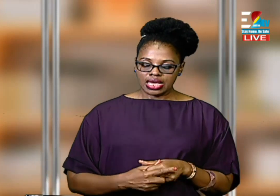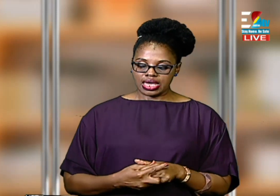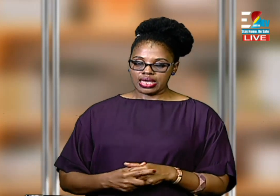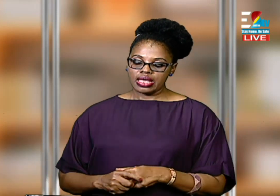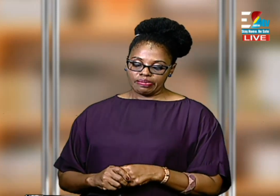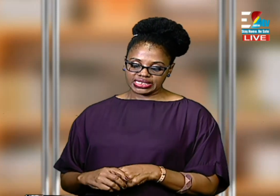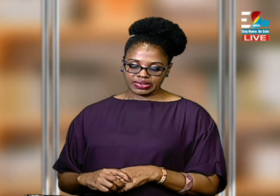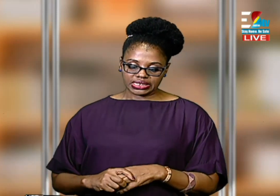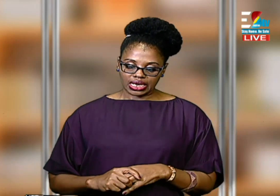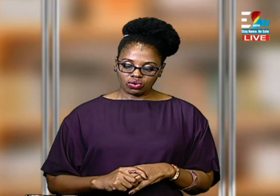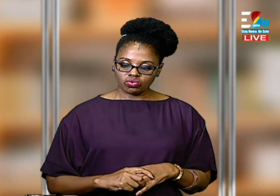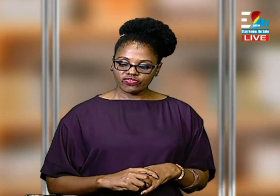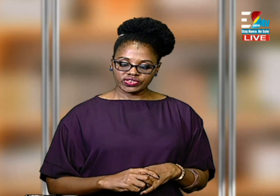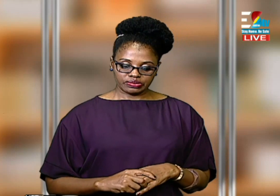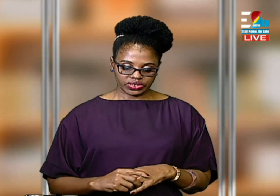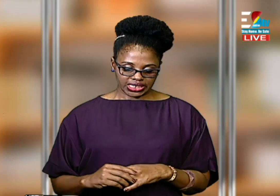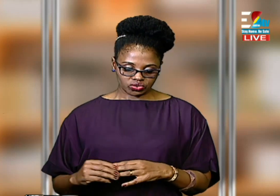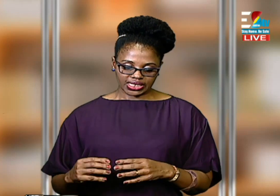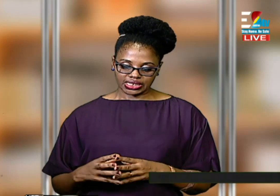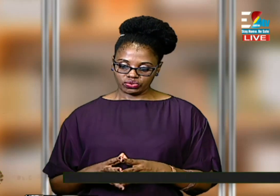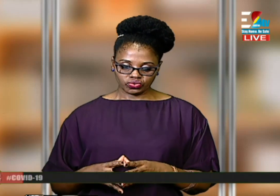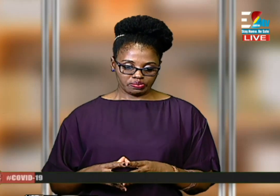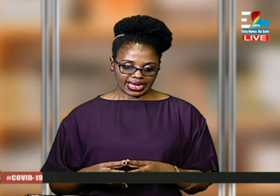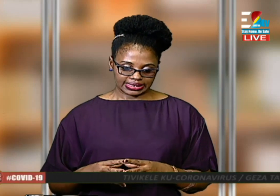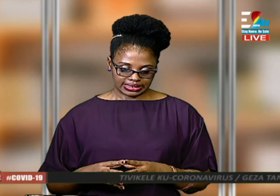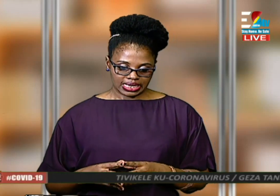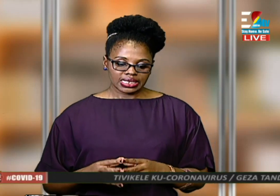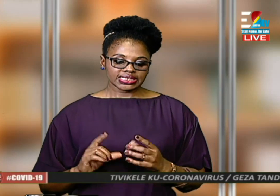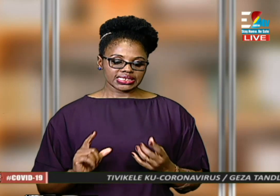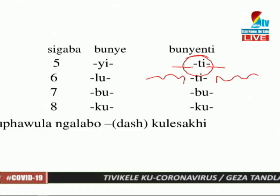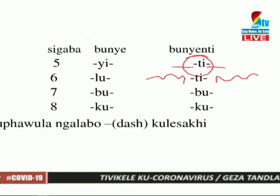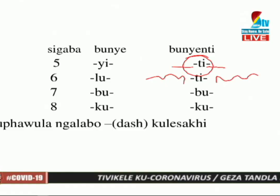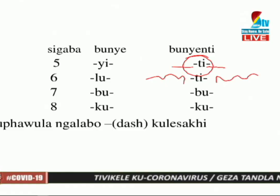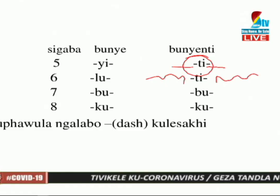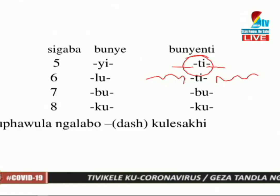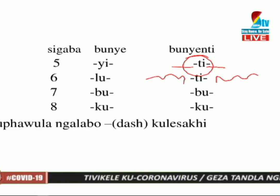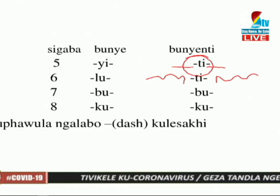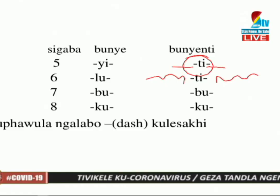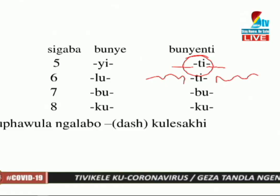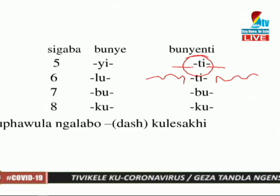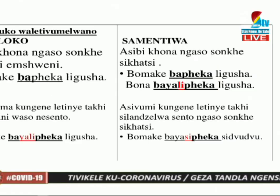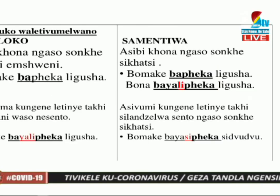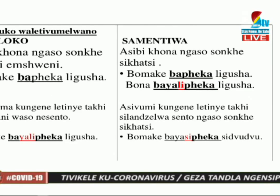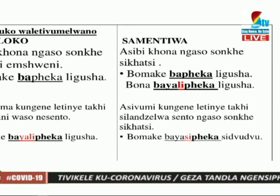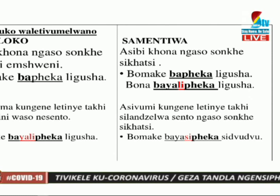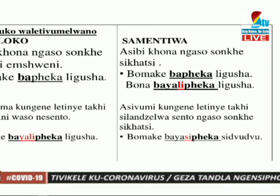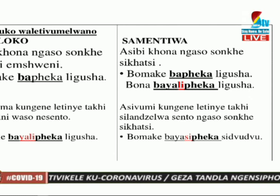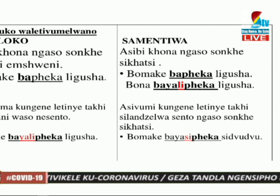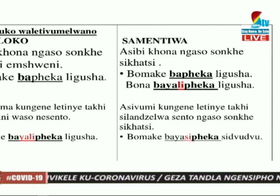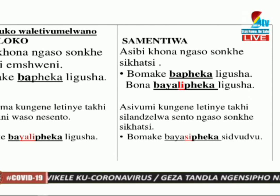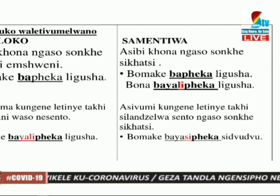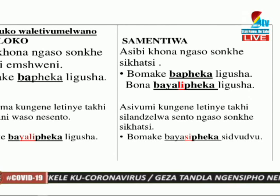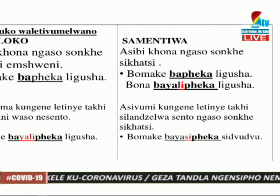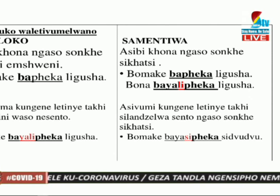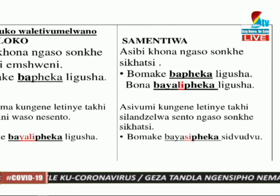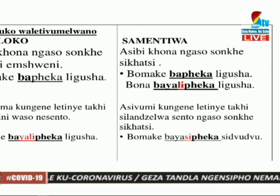mfundisi basebenzise kakhulu mfundisi bodash uyatsinga ukuthi ubadi sesihlelile ke tivumelwano tamendiwa